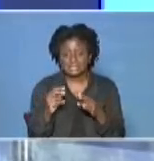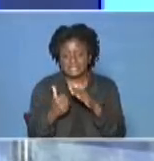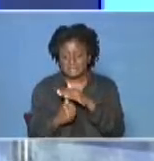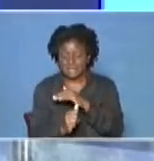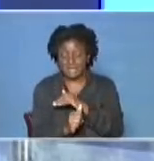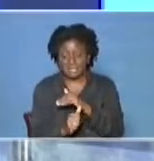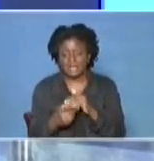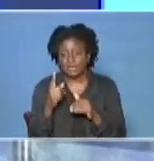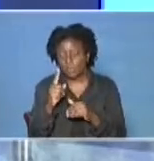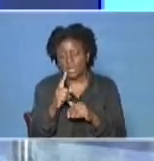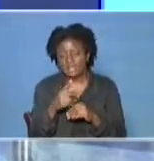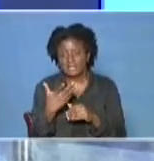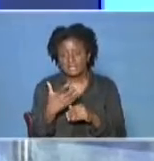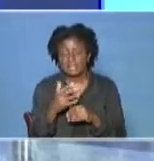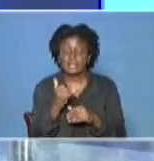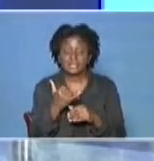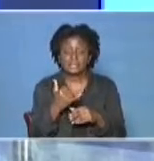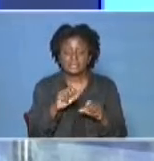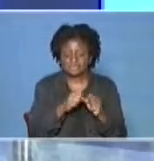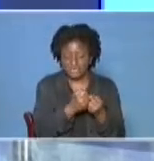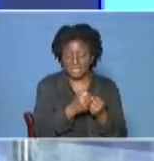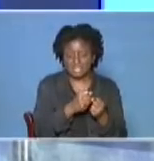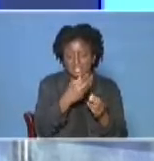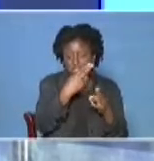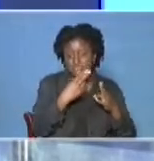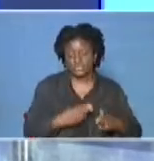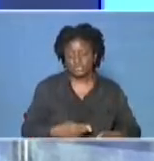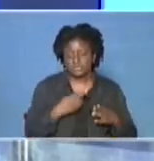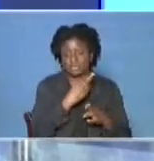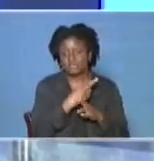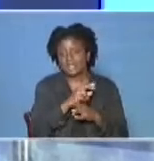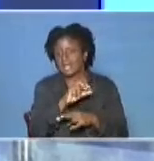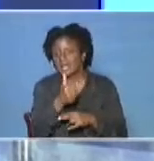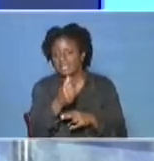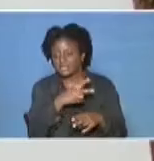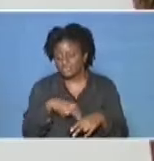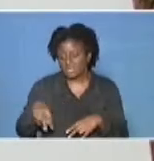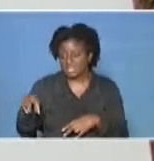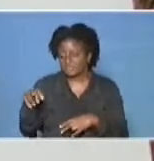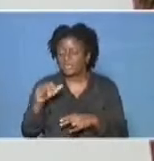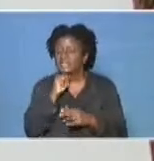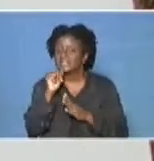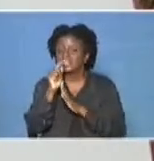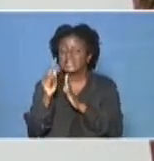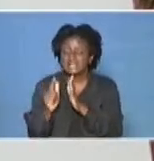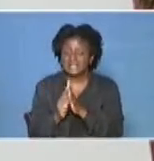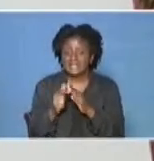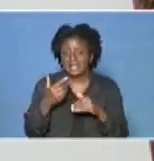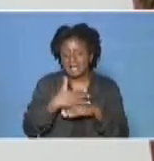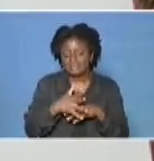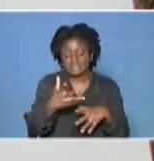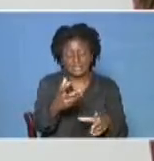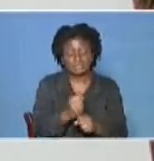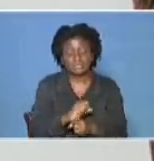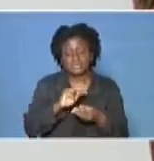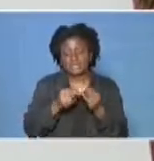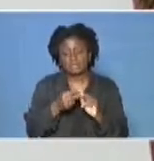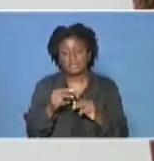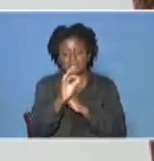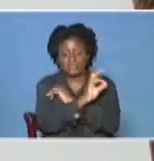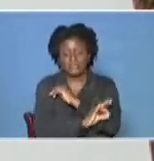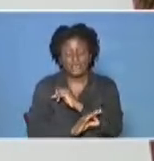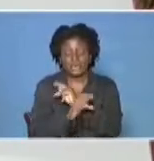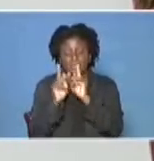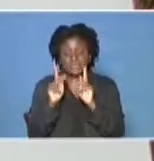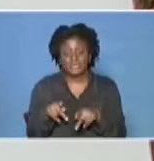the other an agreement to be transported illegally. Following the apprehension of a number of foreign nationals, the question